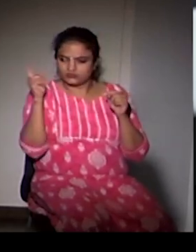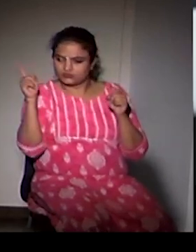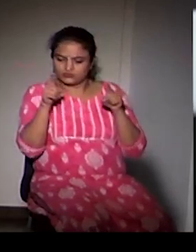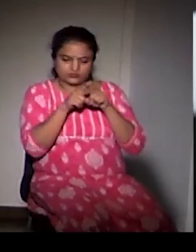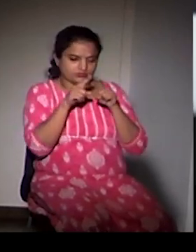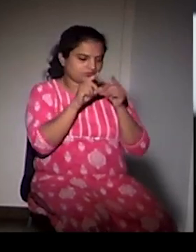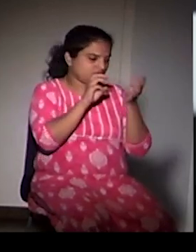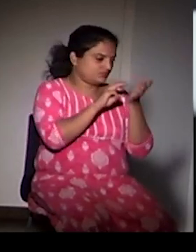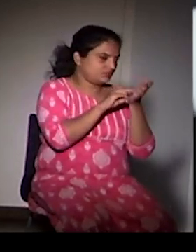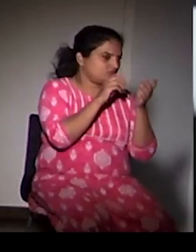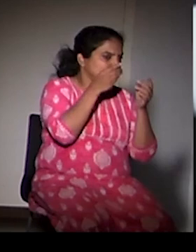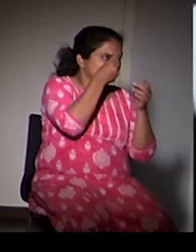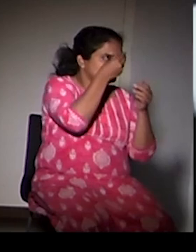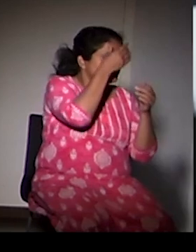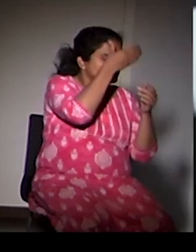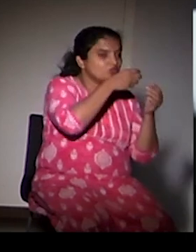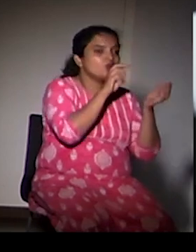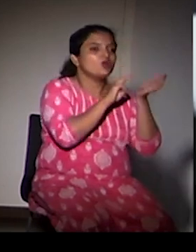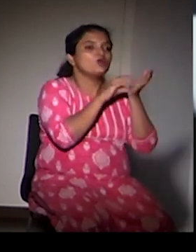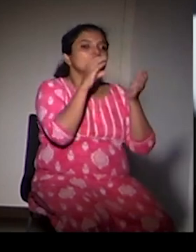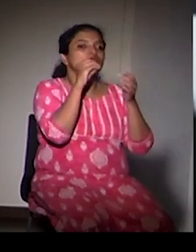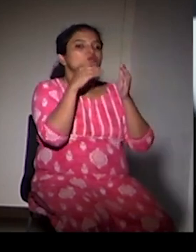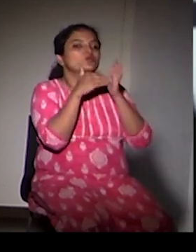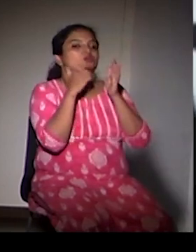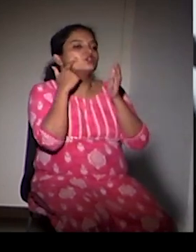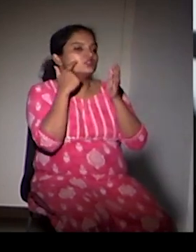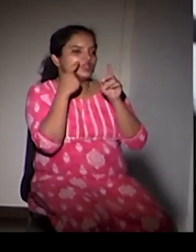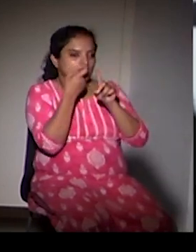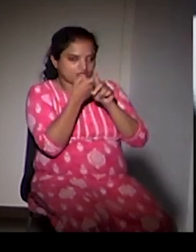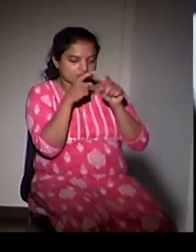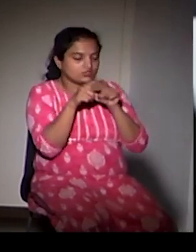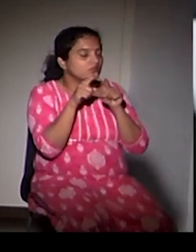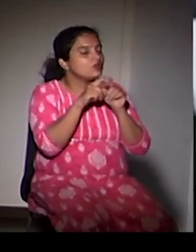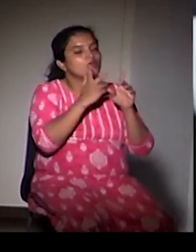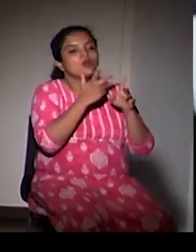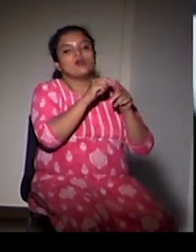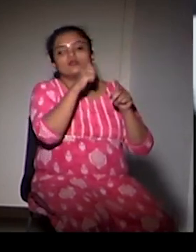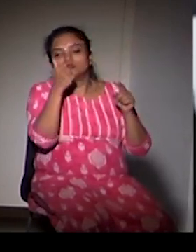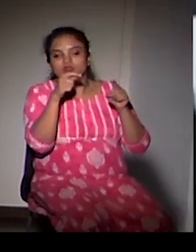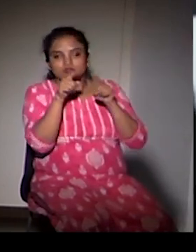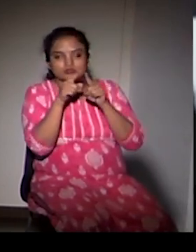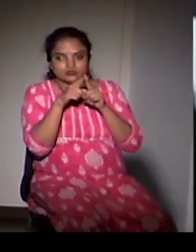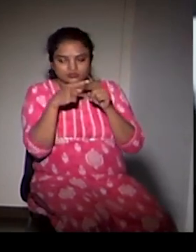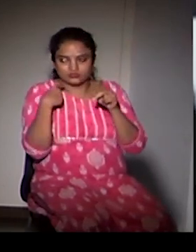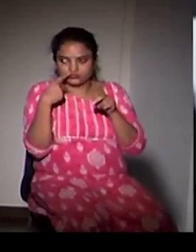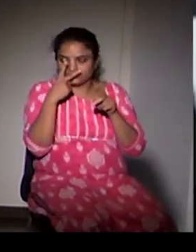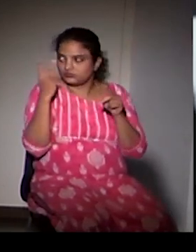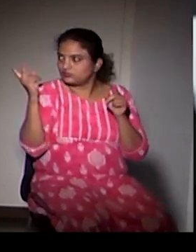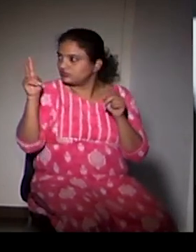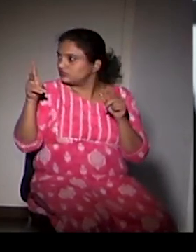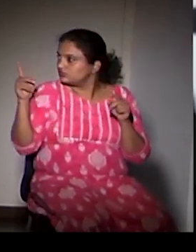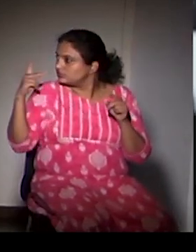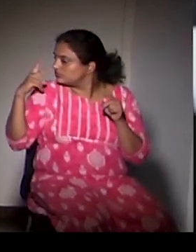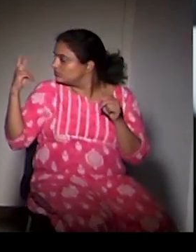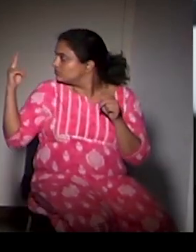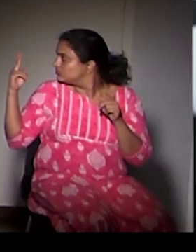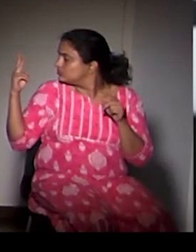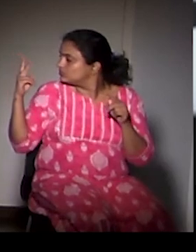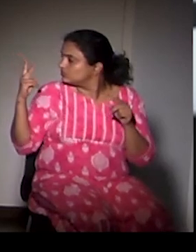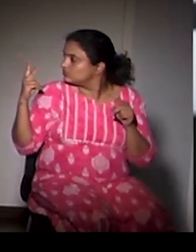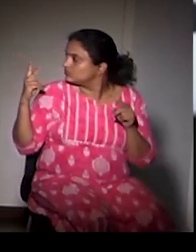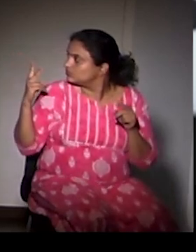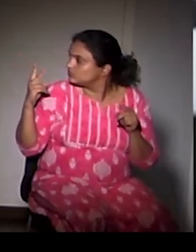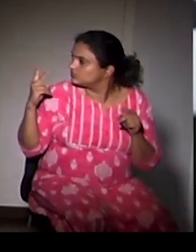with the inscription frieze at the top. And then lower down in the spandrels of that arch in the image on the right, we've